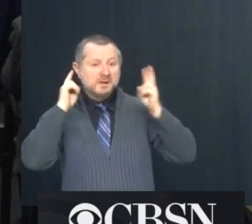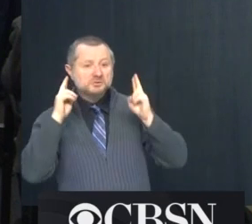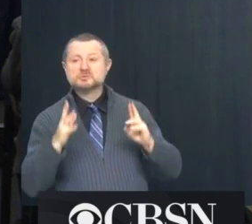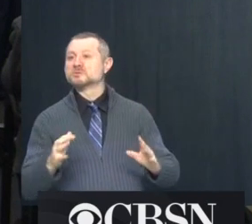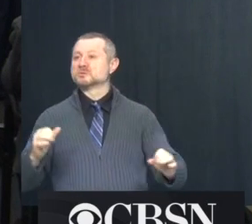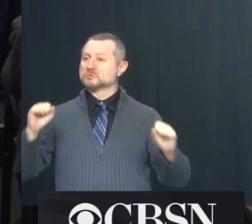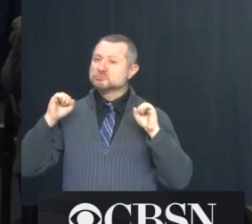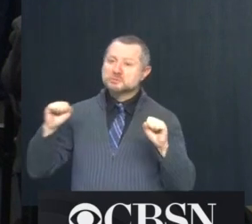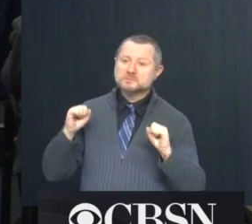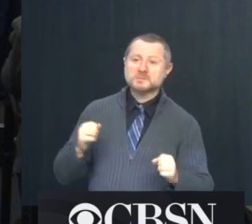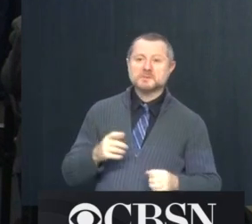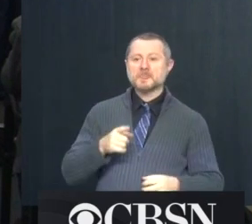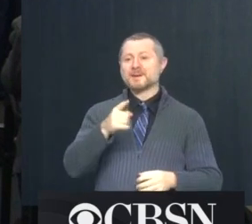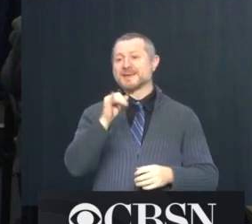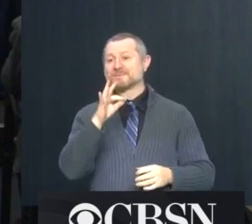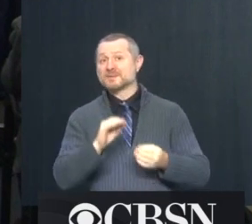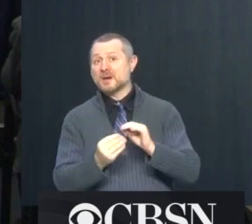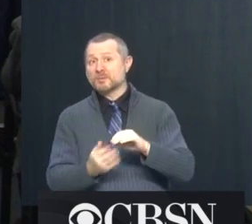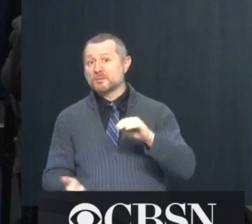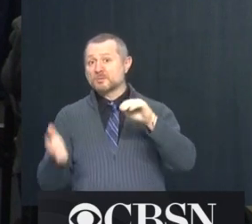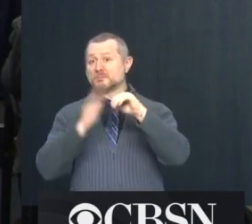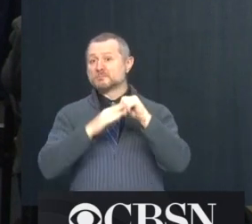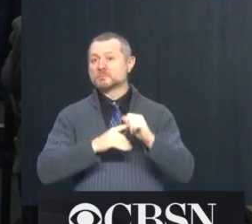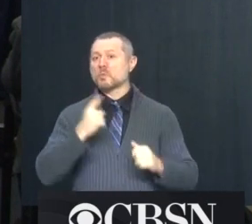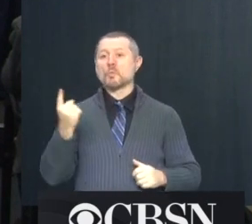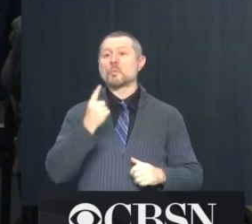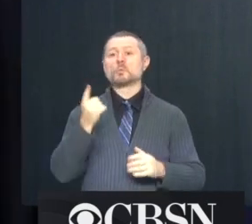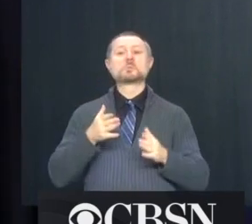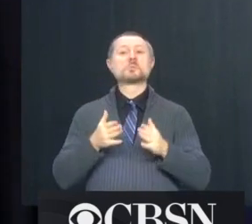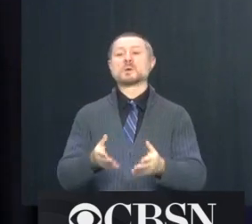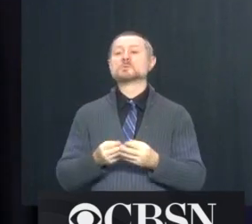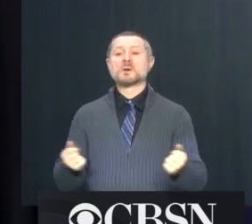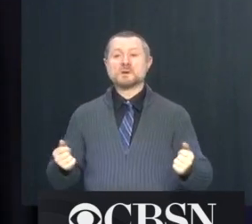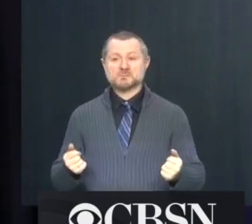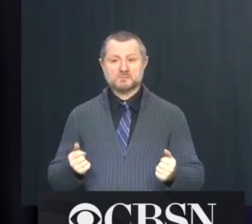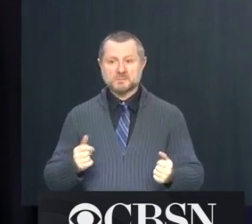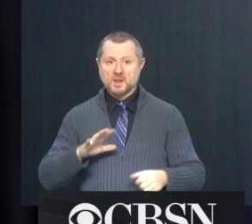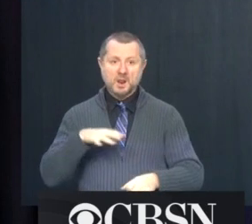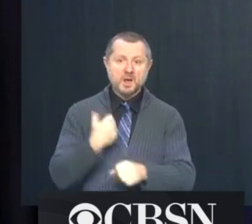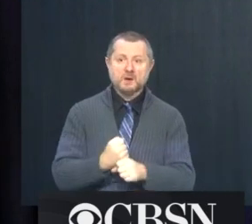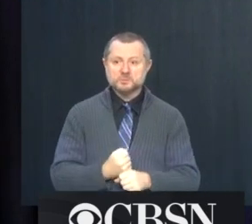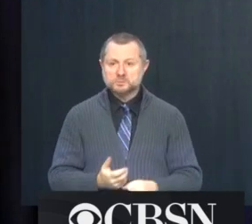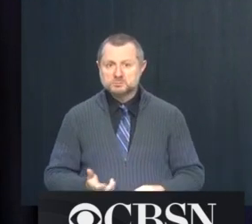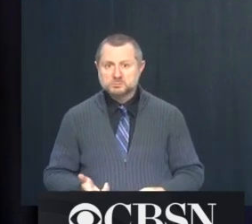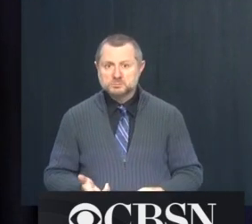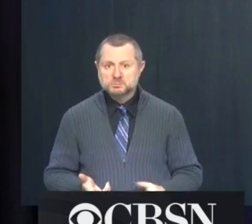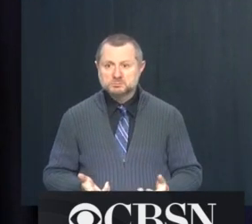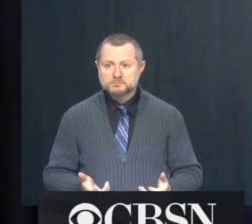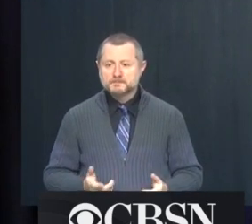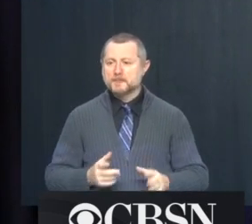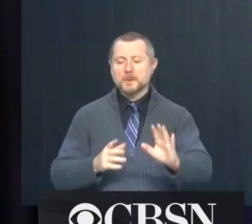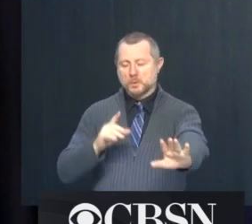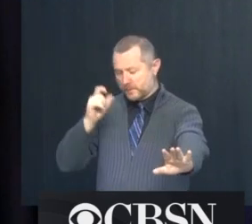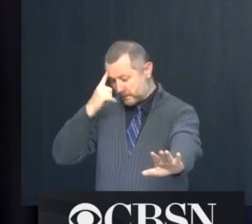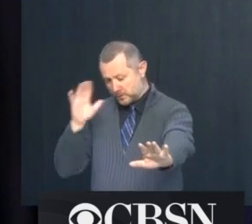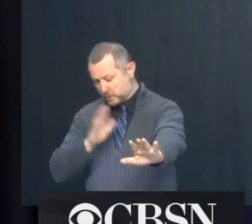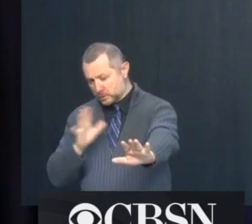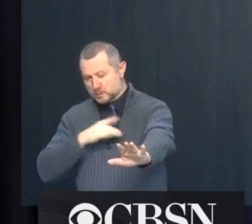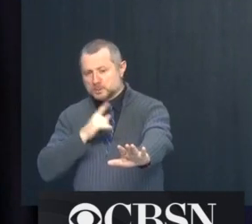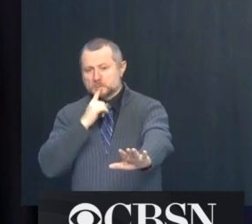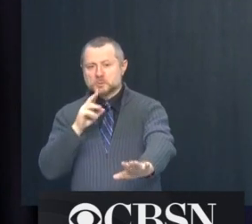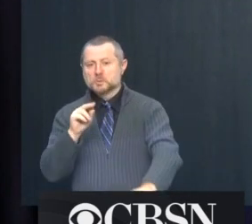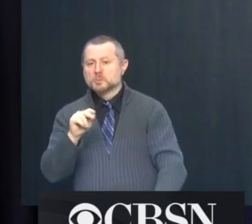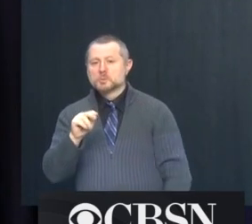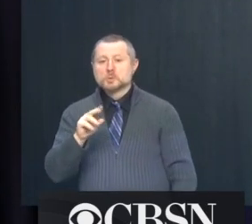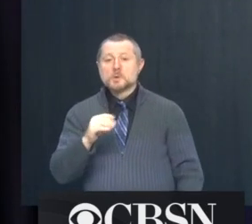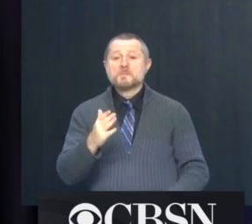if the numbers go up, the only solution is a lockdown? No. Before you get to hitting the pause